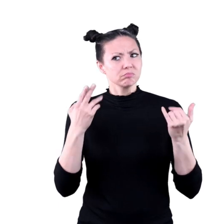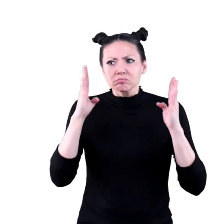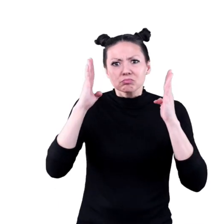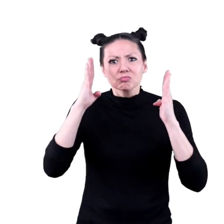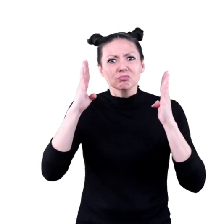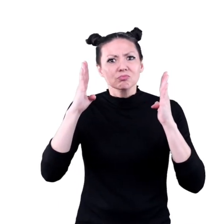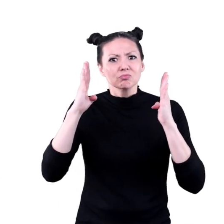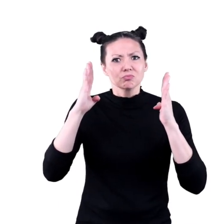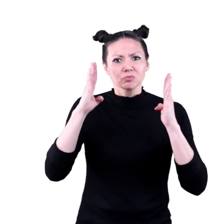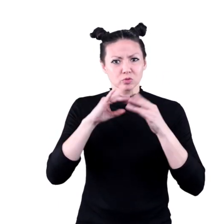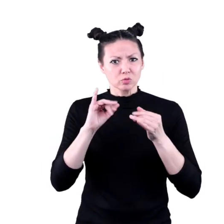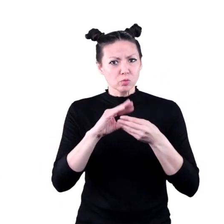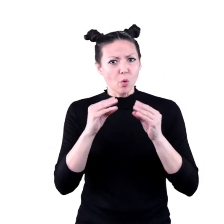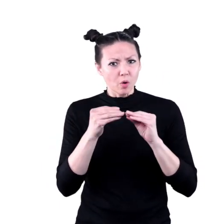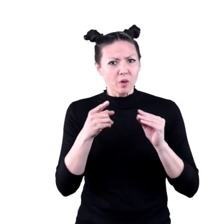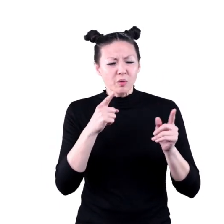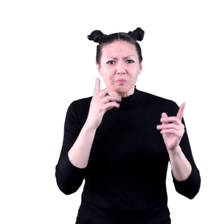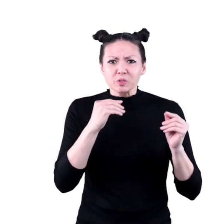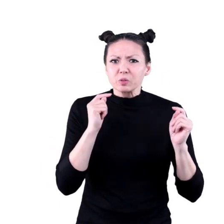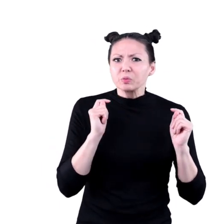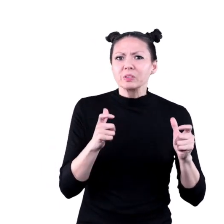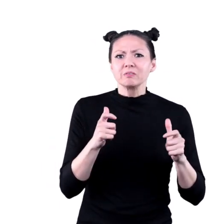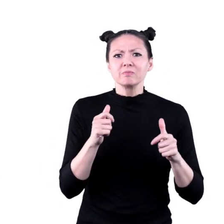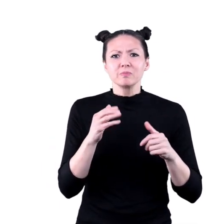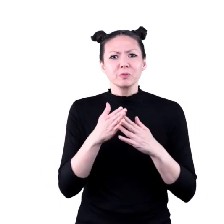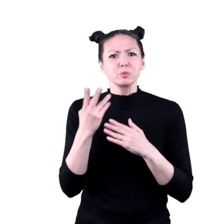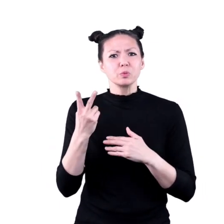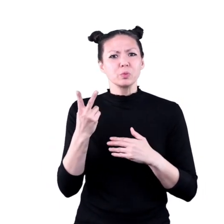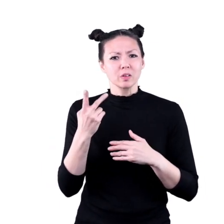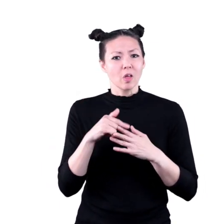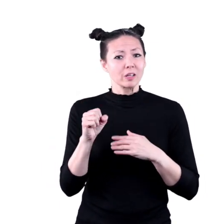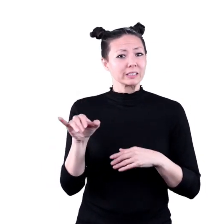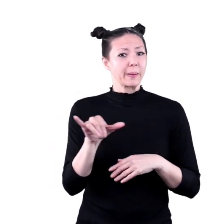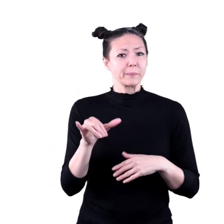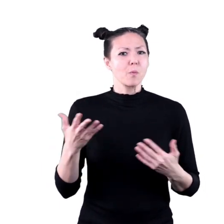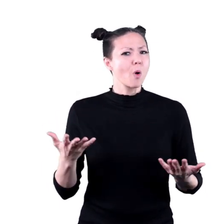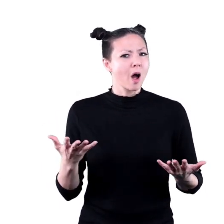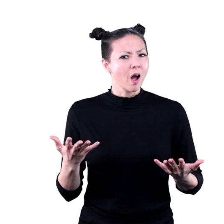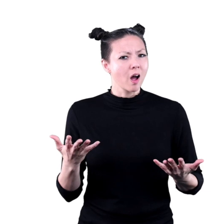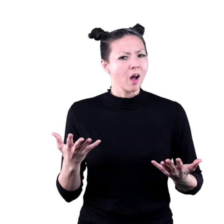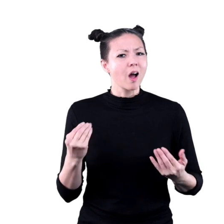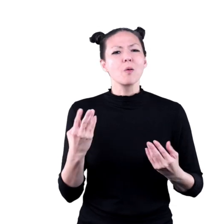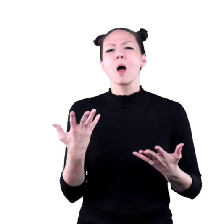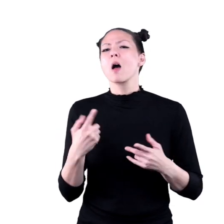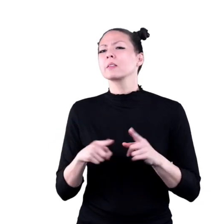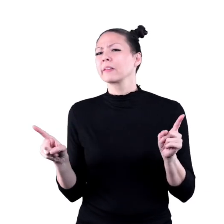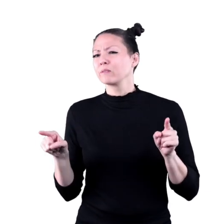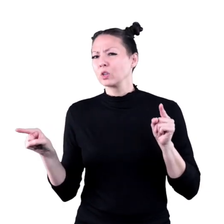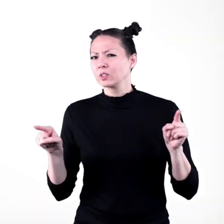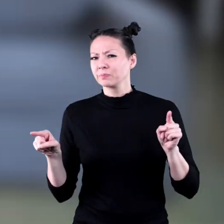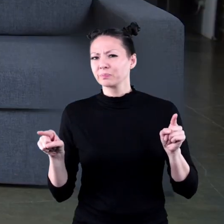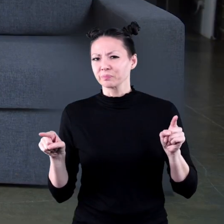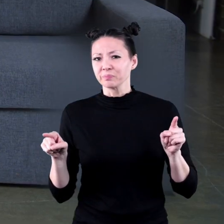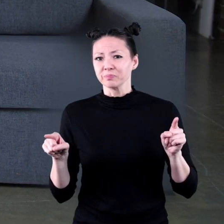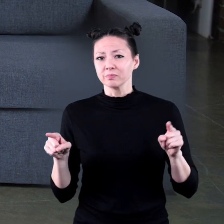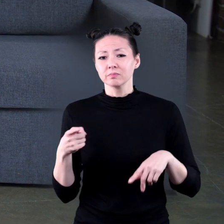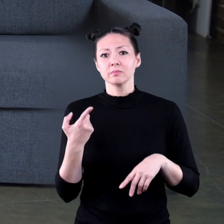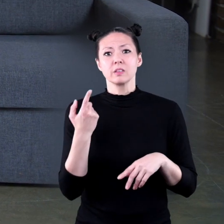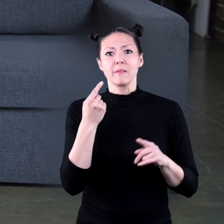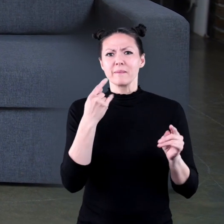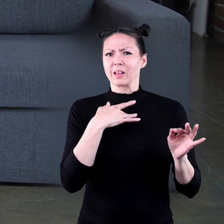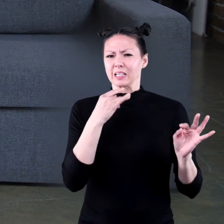to the story, you could pretty quickly pick out the things between the two that are the same and the things that are different. If you